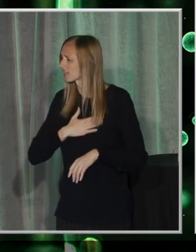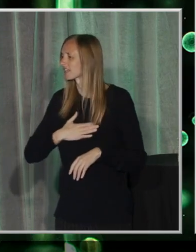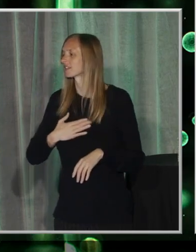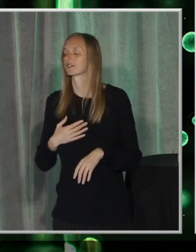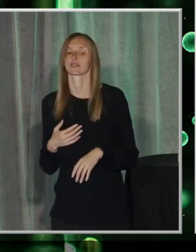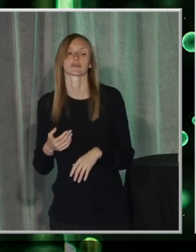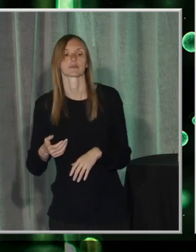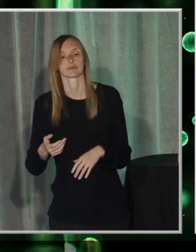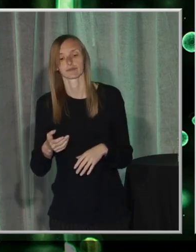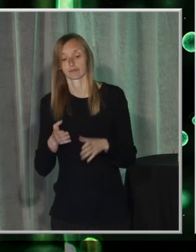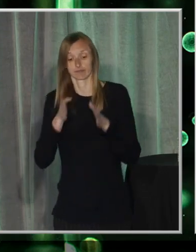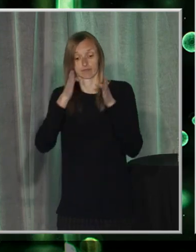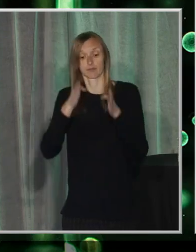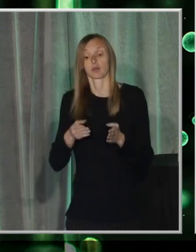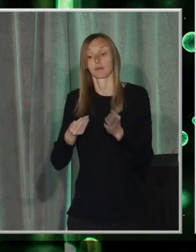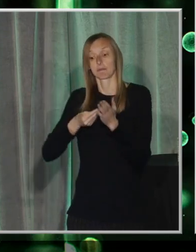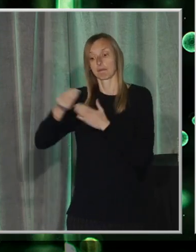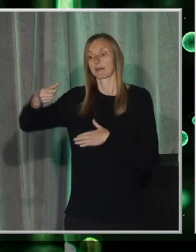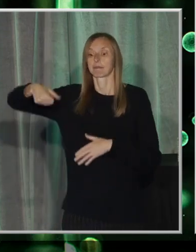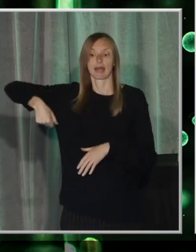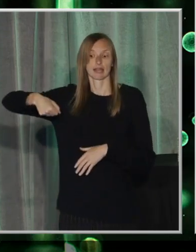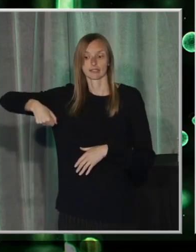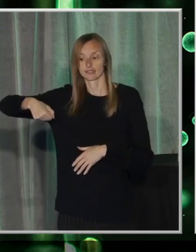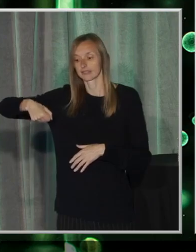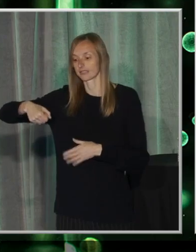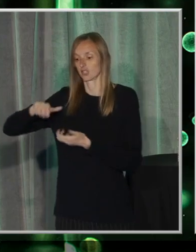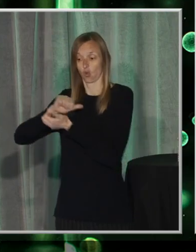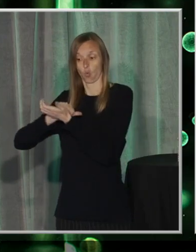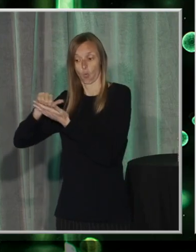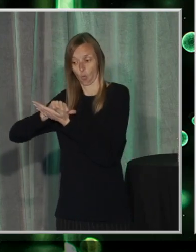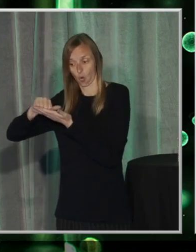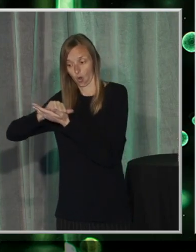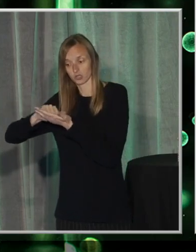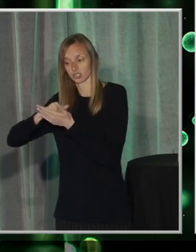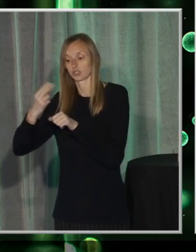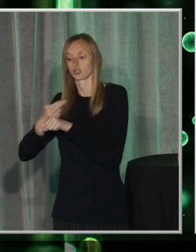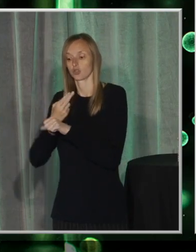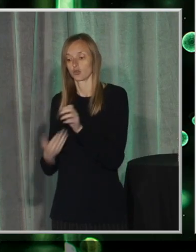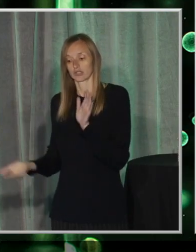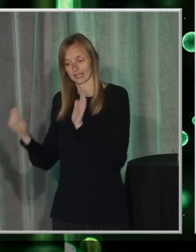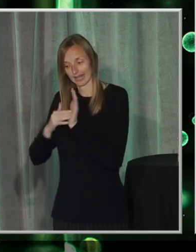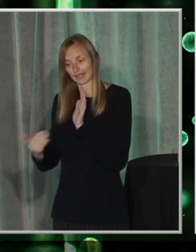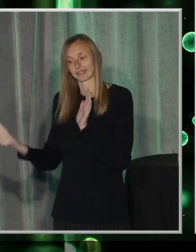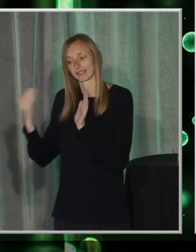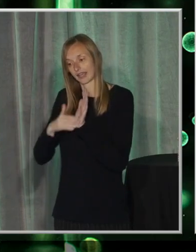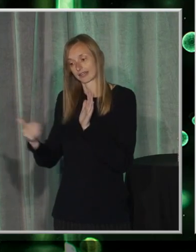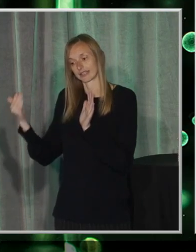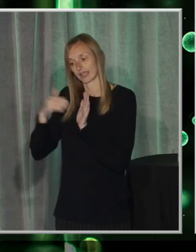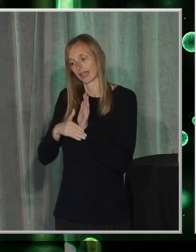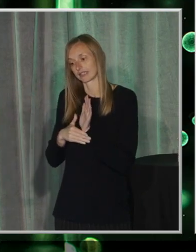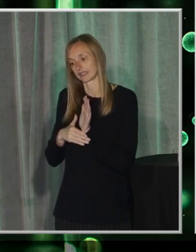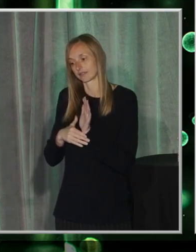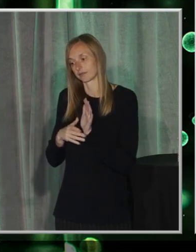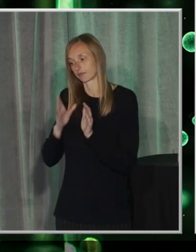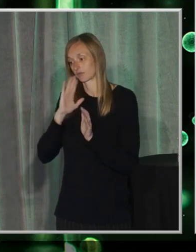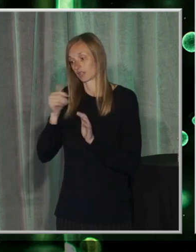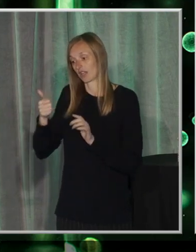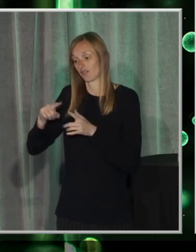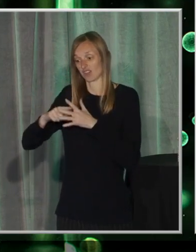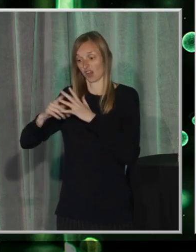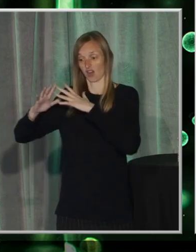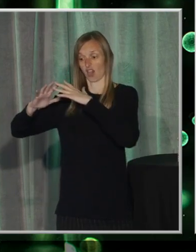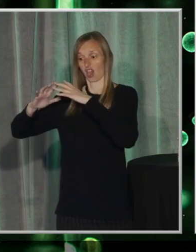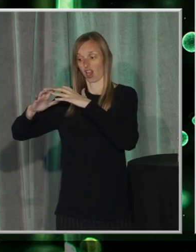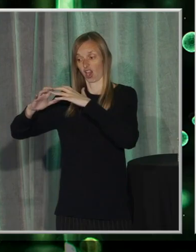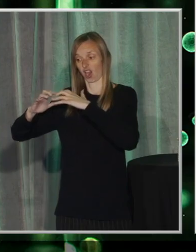If the user has the bag mm-hmm. and rewashes it, reuses it many times, does it start to